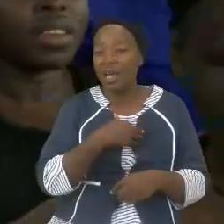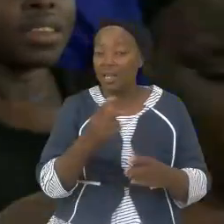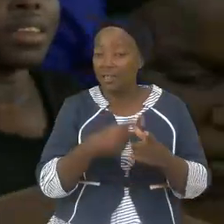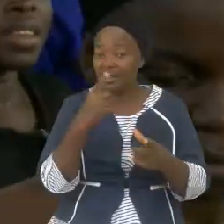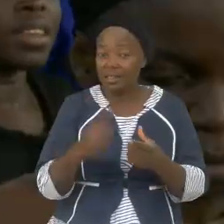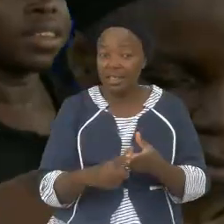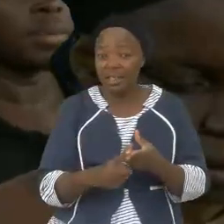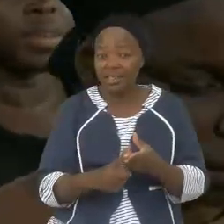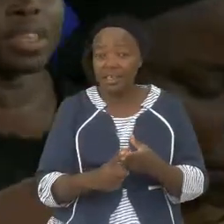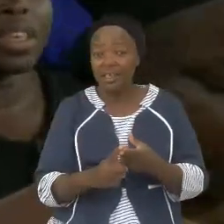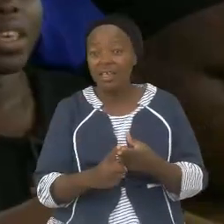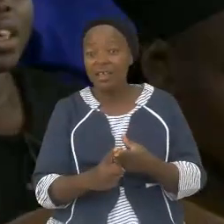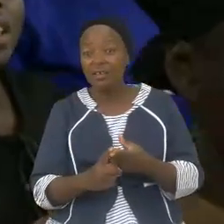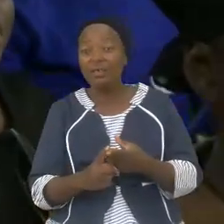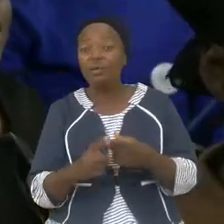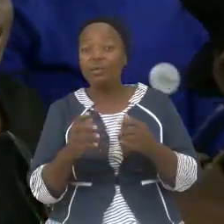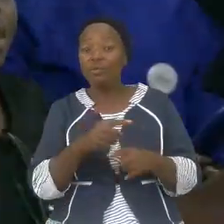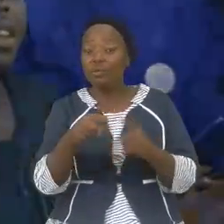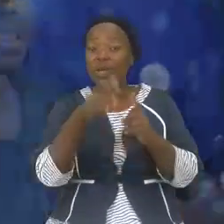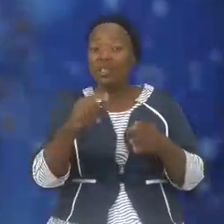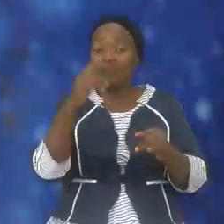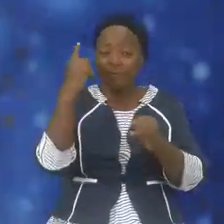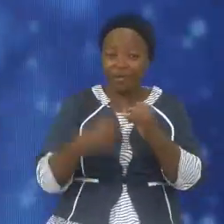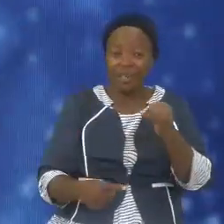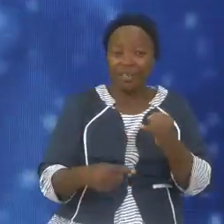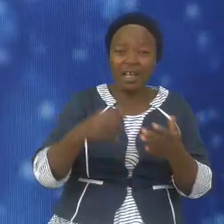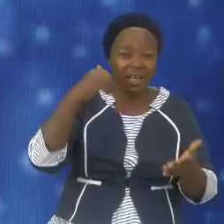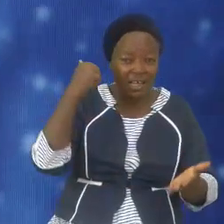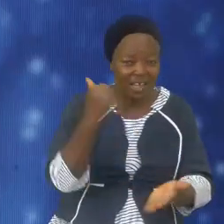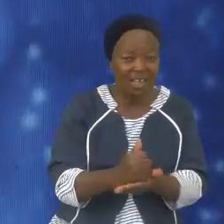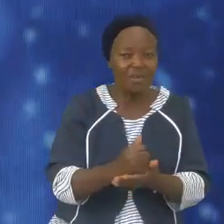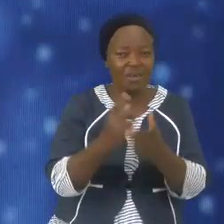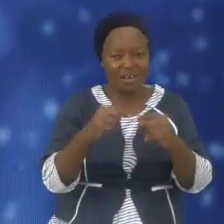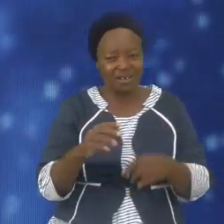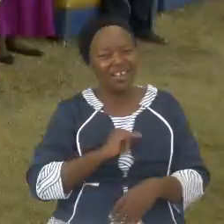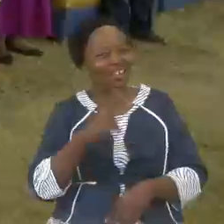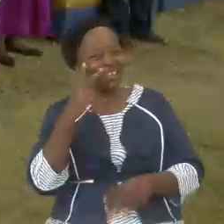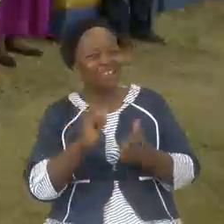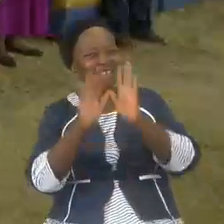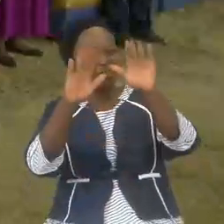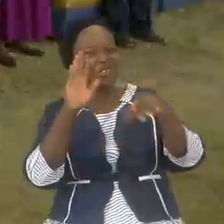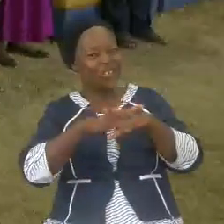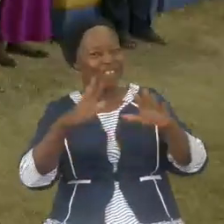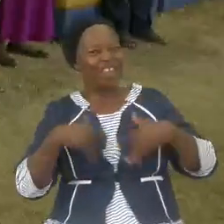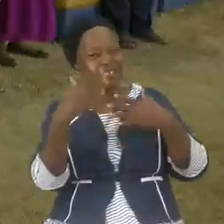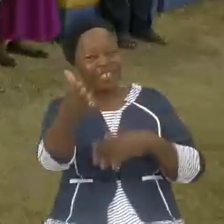when the final amen comes, I see the miracle on your life there.